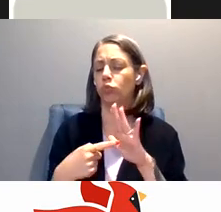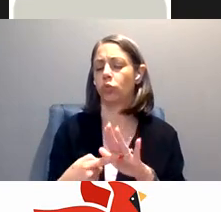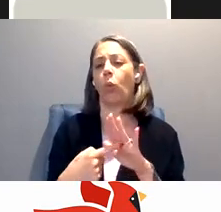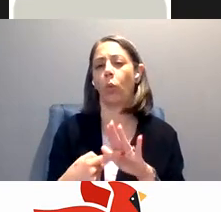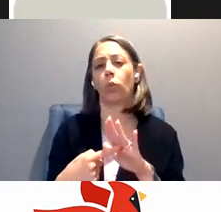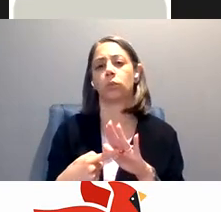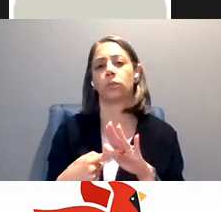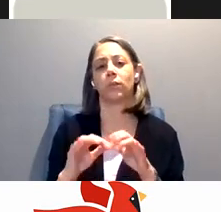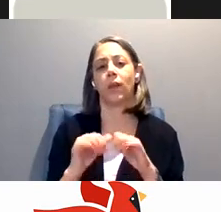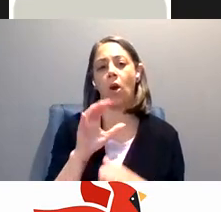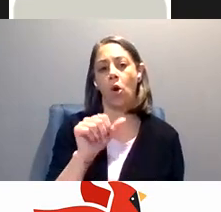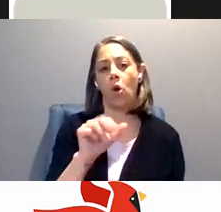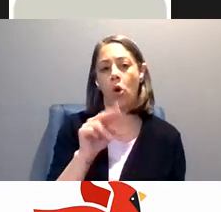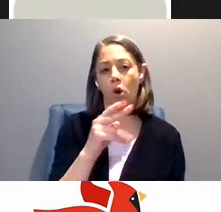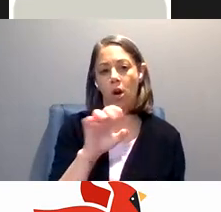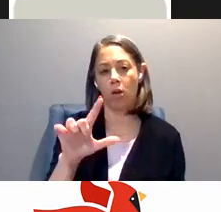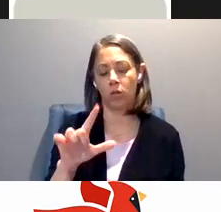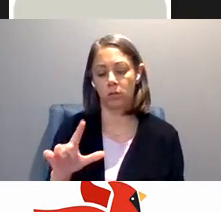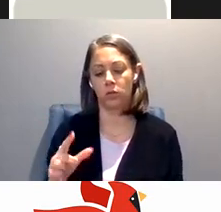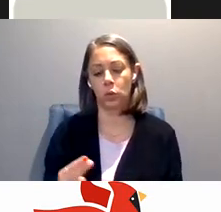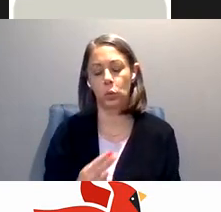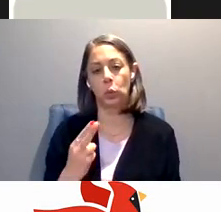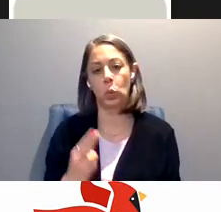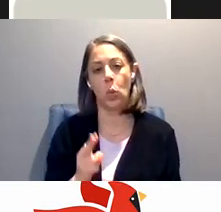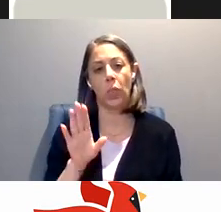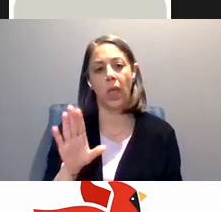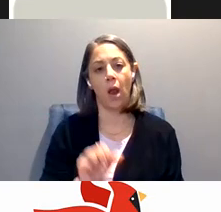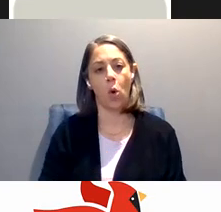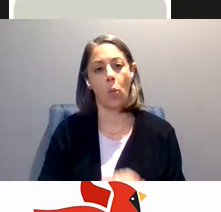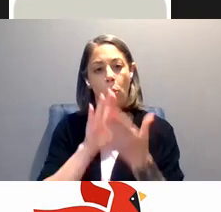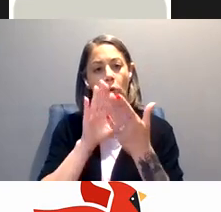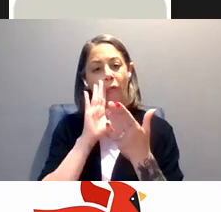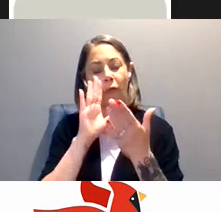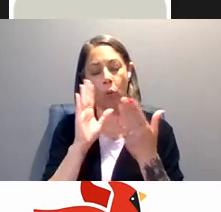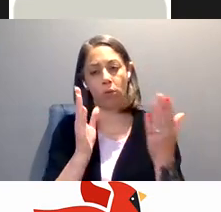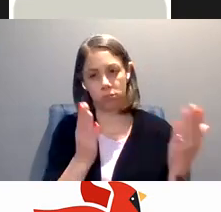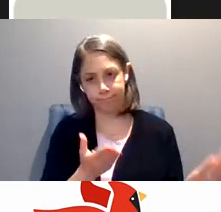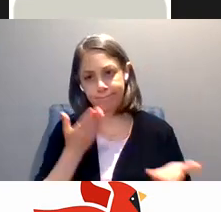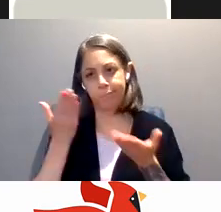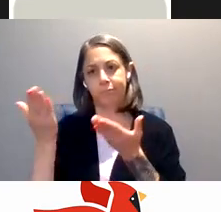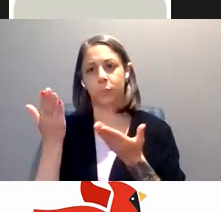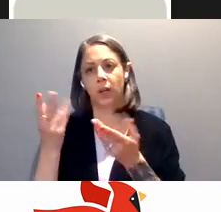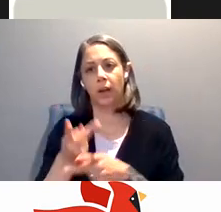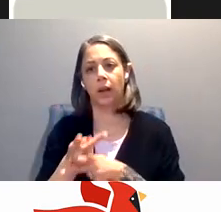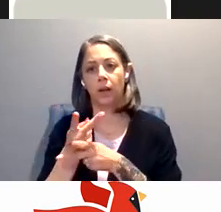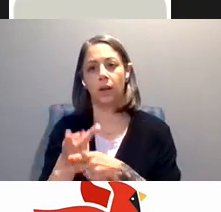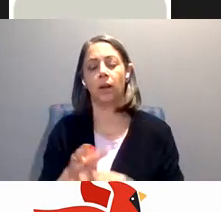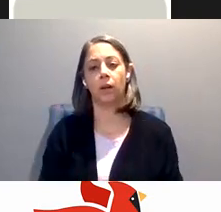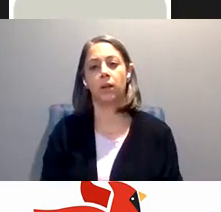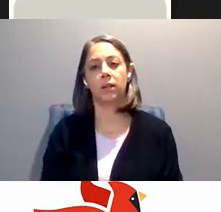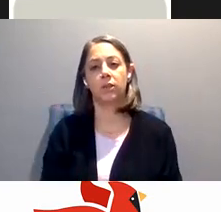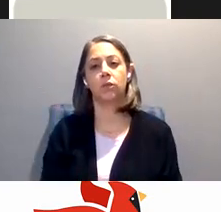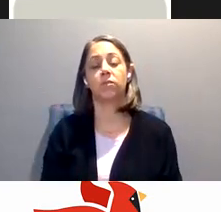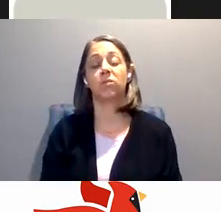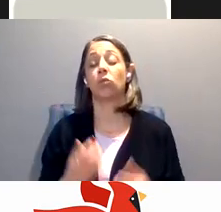how Cardinal kind of views their approach to delivering care. I mean, imagine for a moment